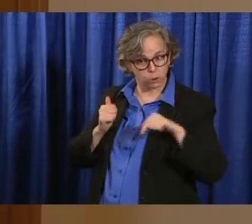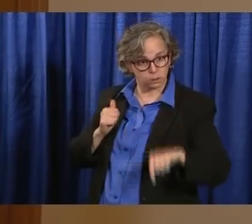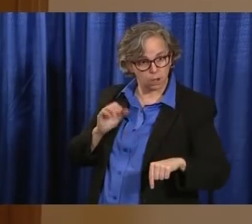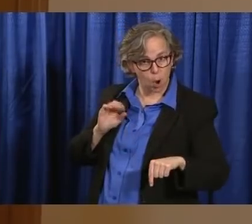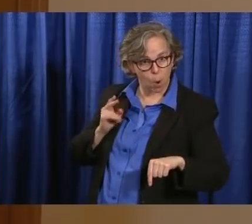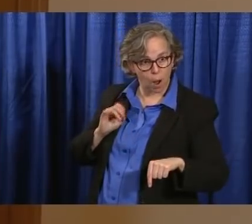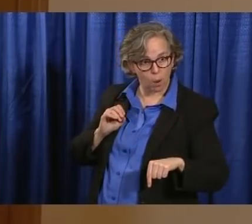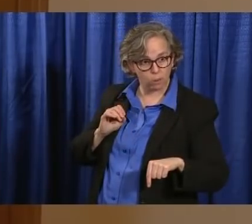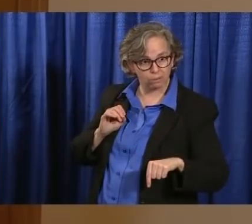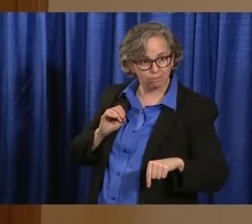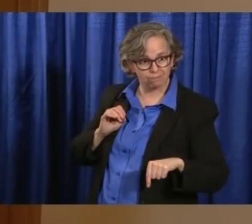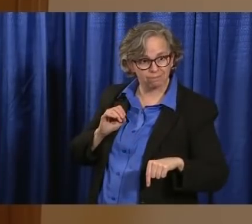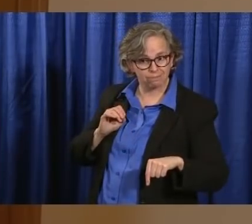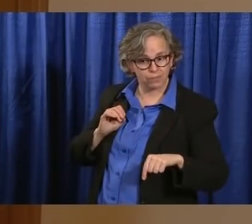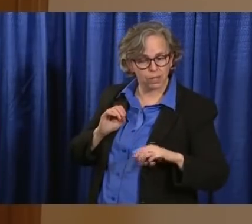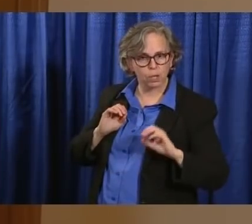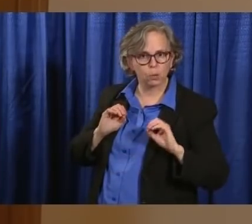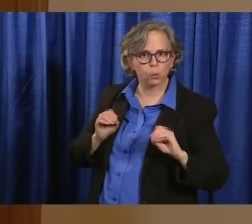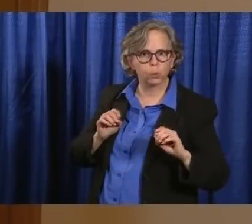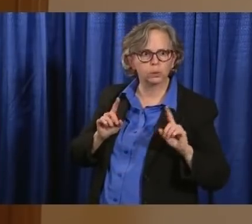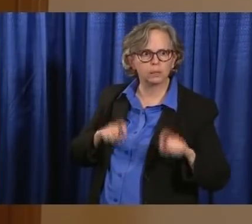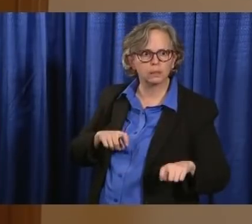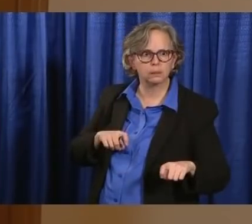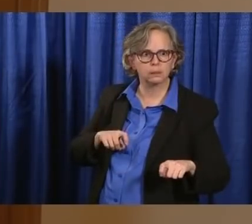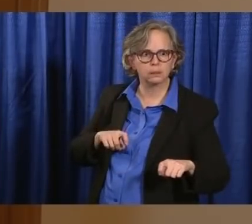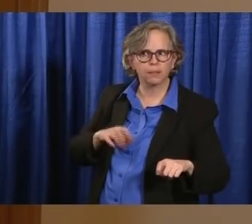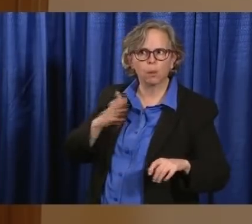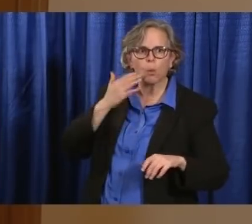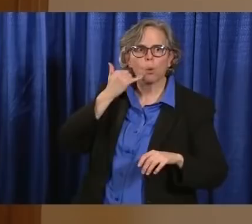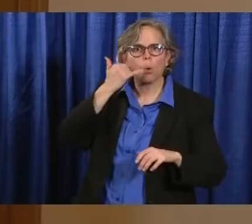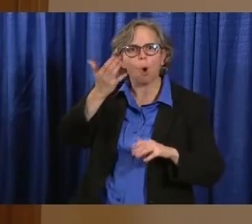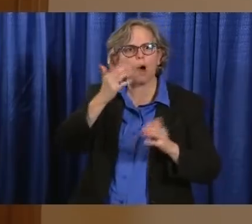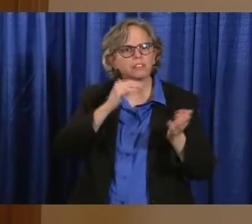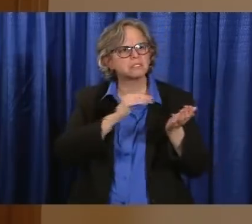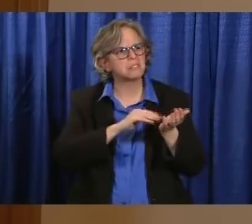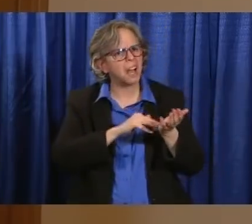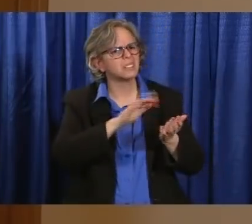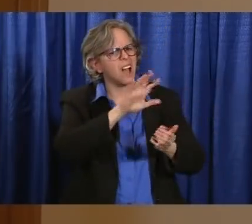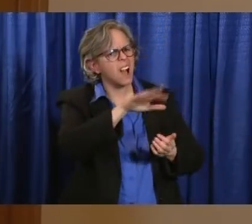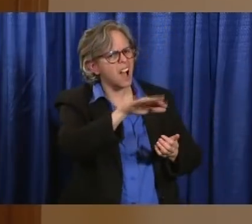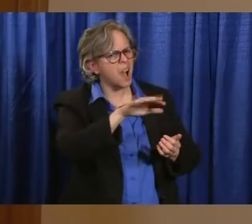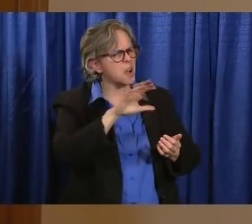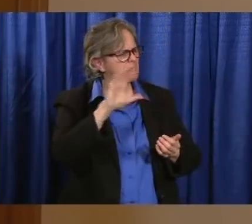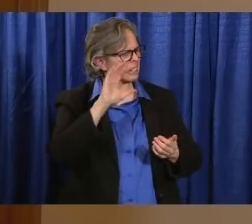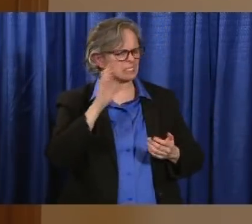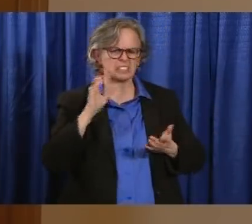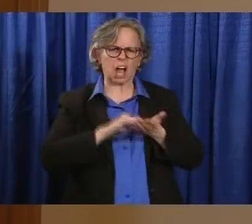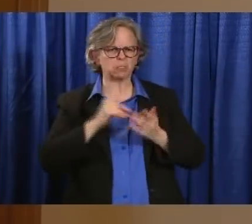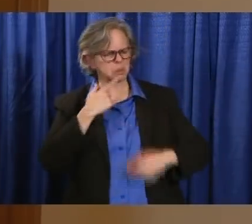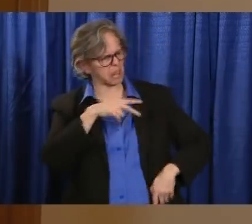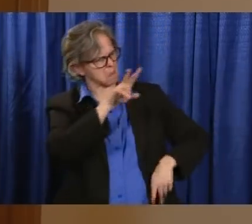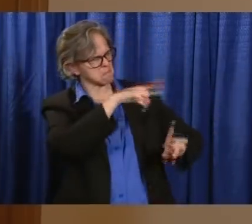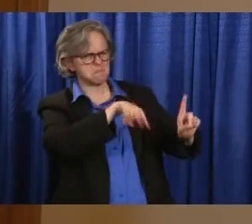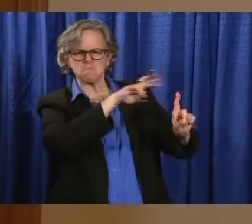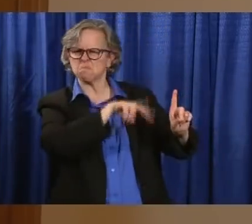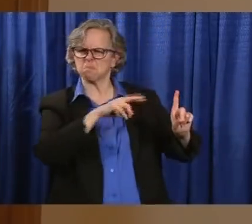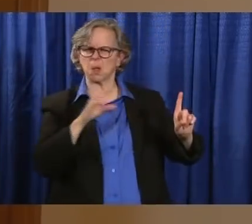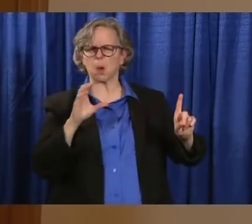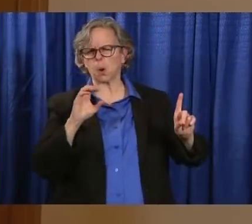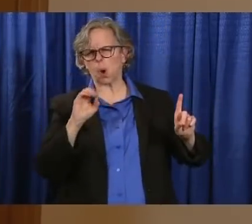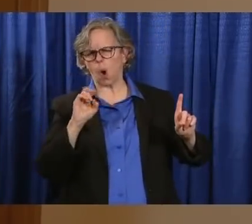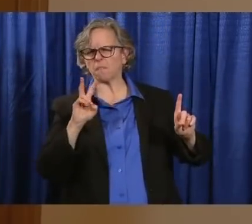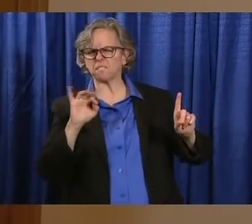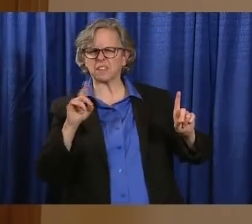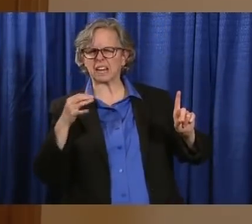have COVID-19, they're not being tested. And so a hotspot might not be a hotspot. It might just